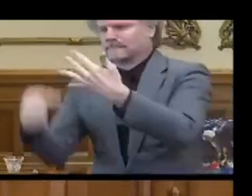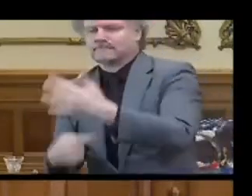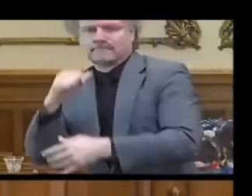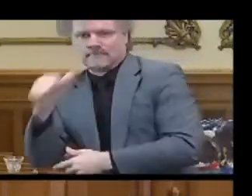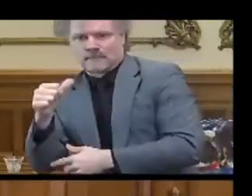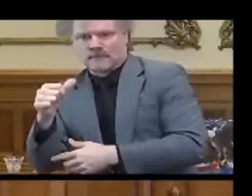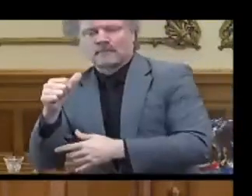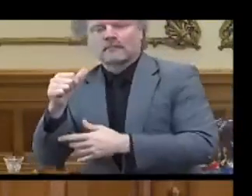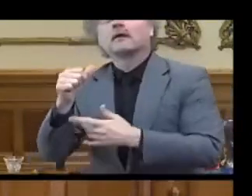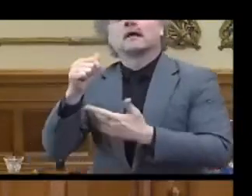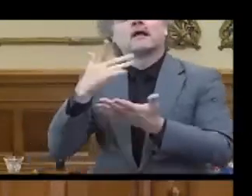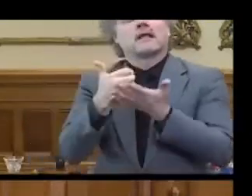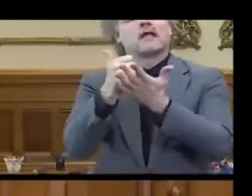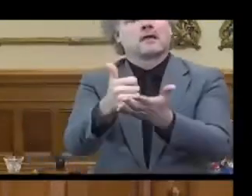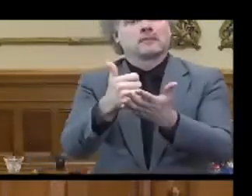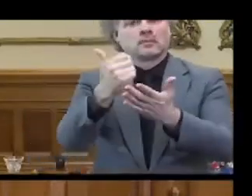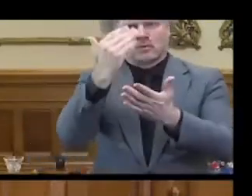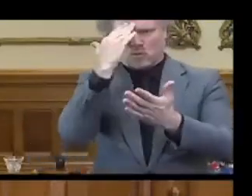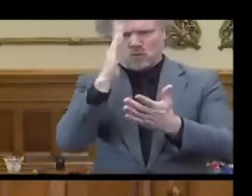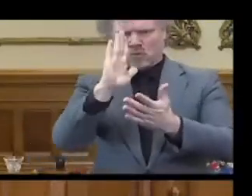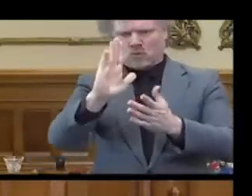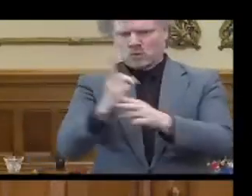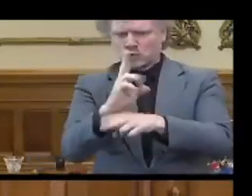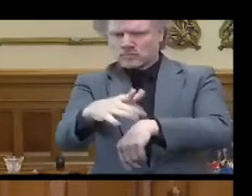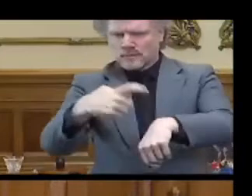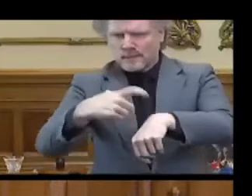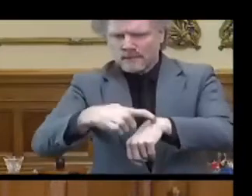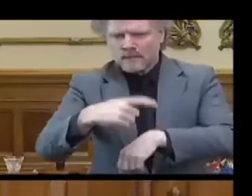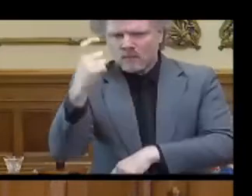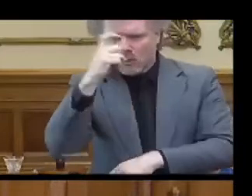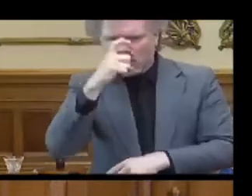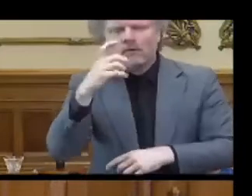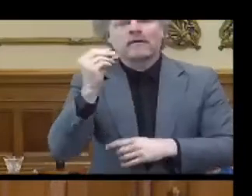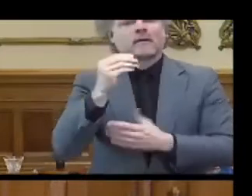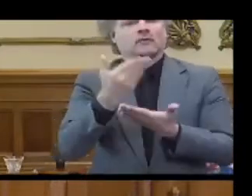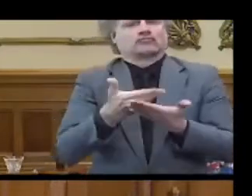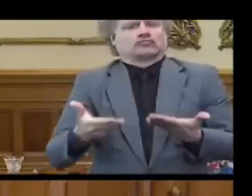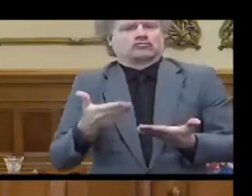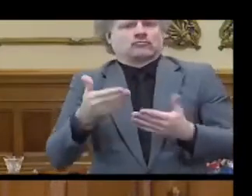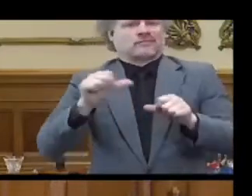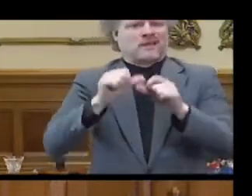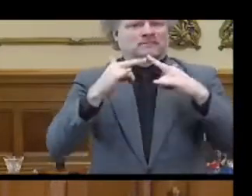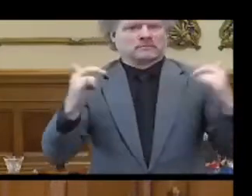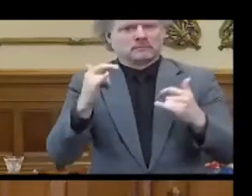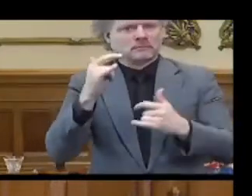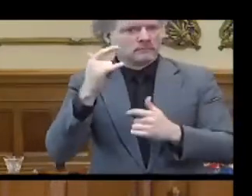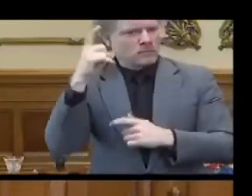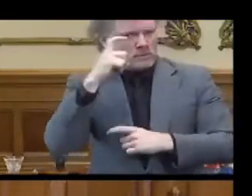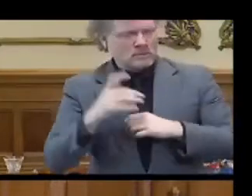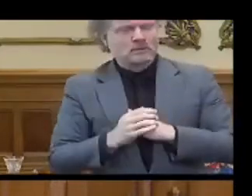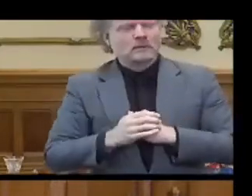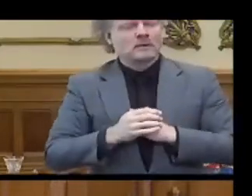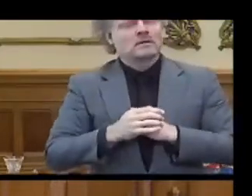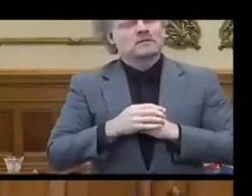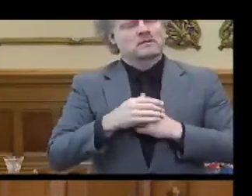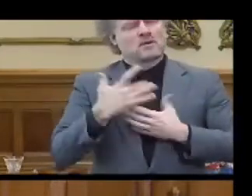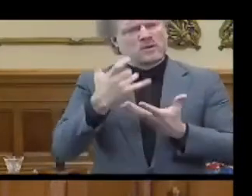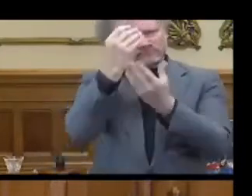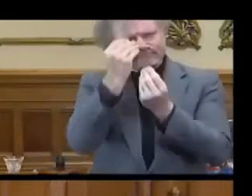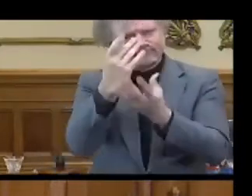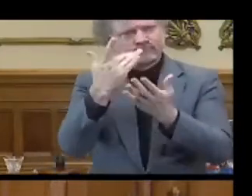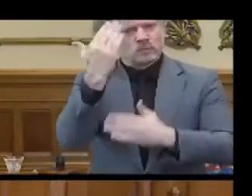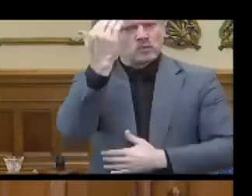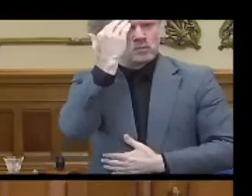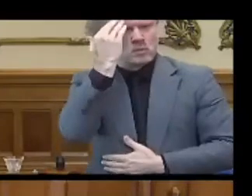assist you in the allocation of your time and your resources. We want to make sure that you're continuously aware of